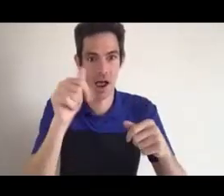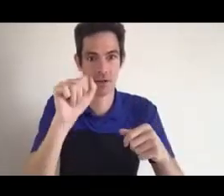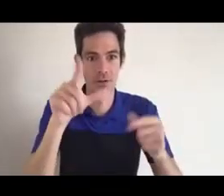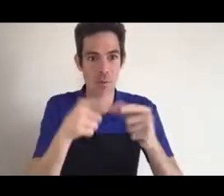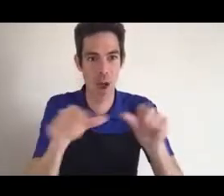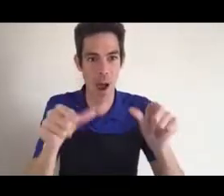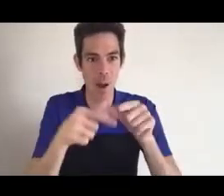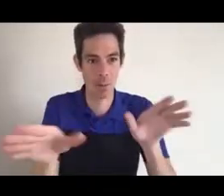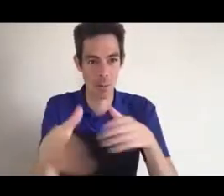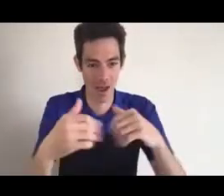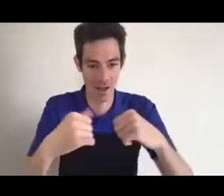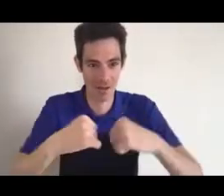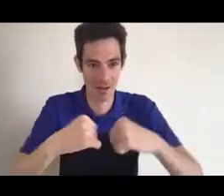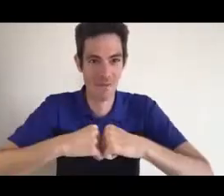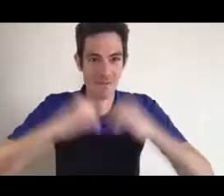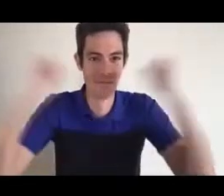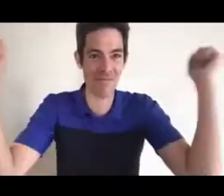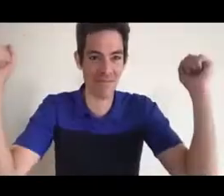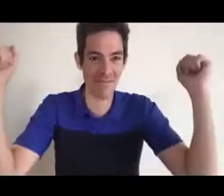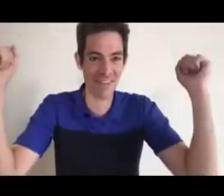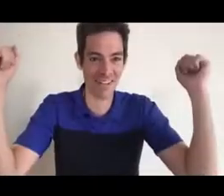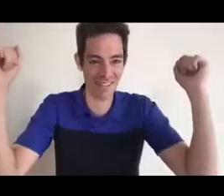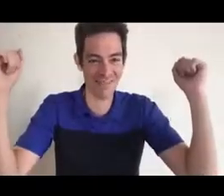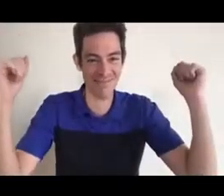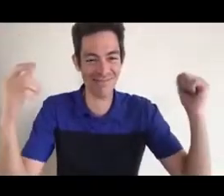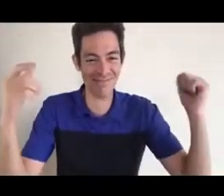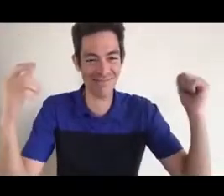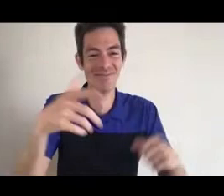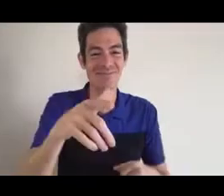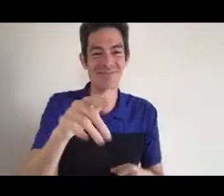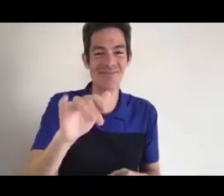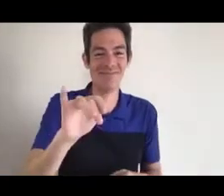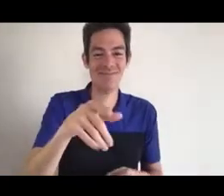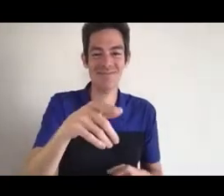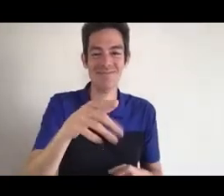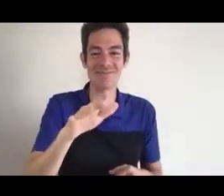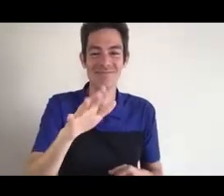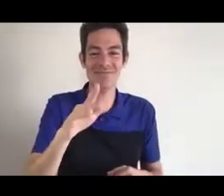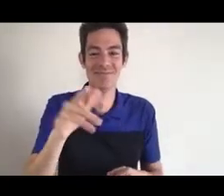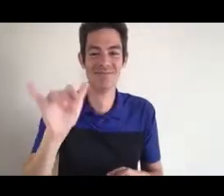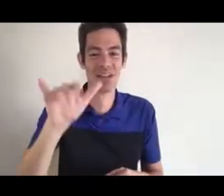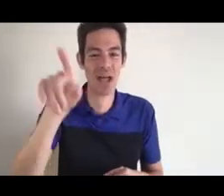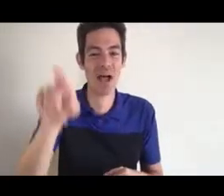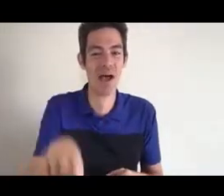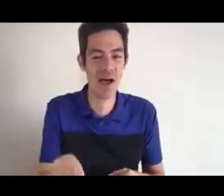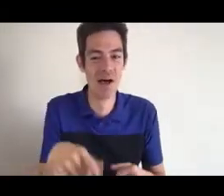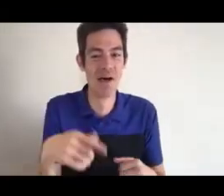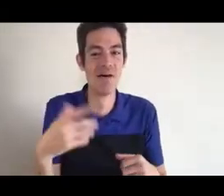for opening that box, that ASL grammar box,